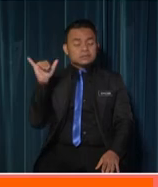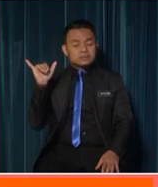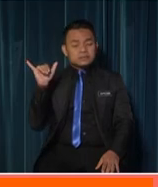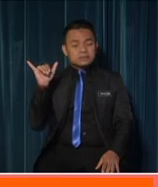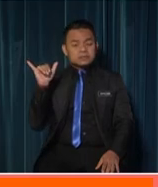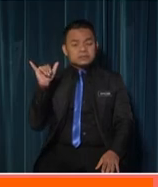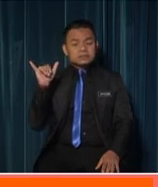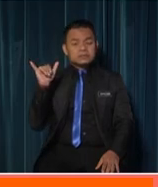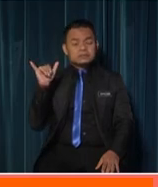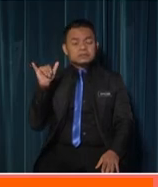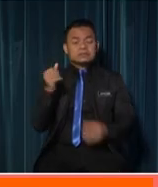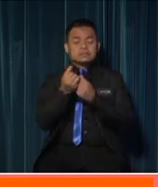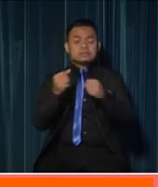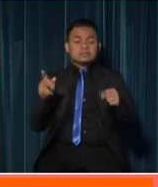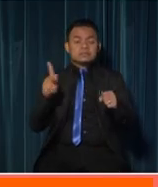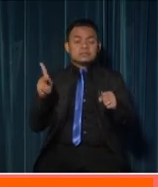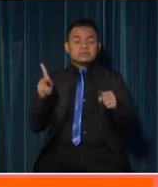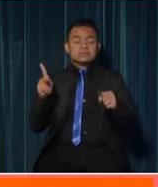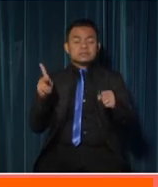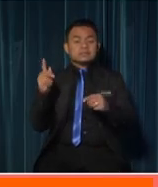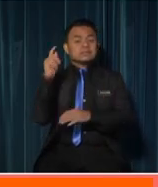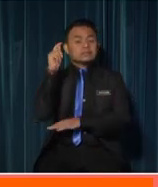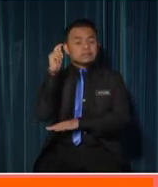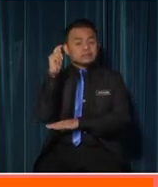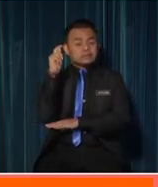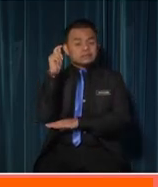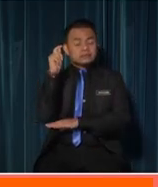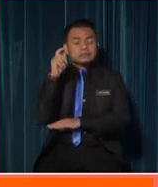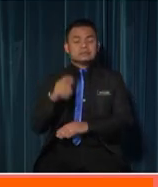lunch because it's nearly noon.